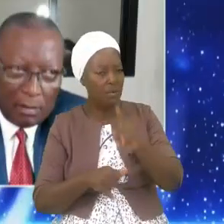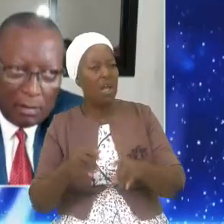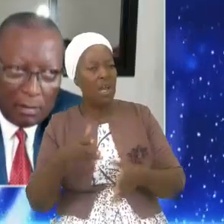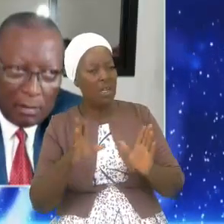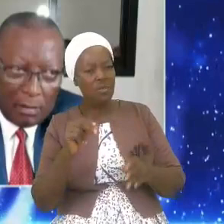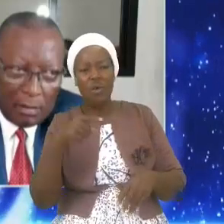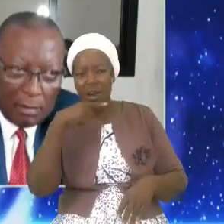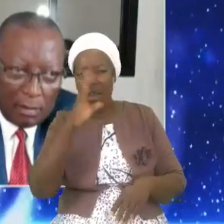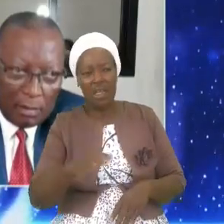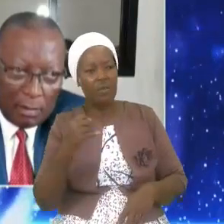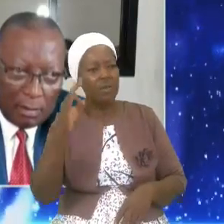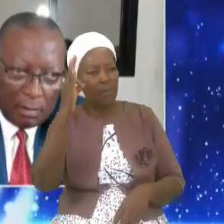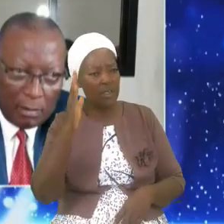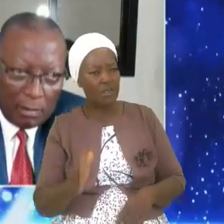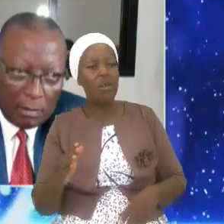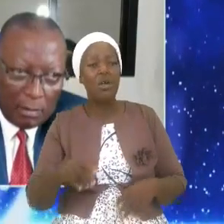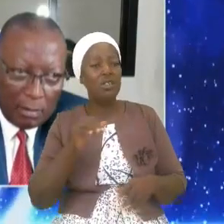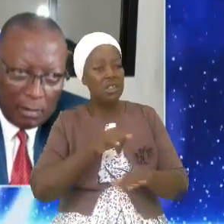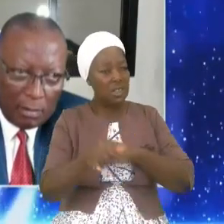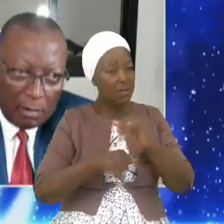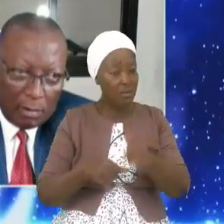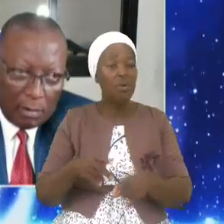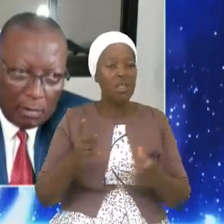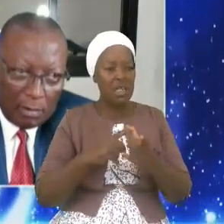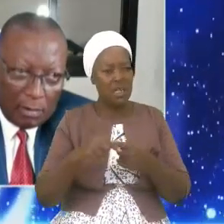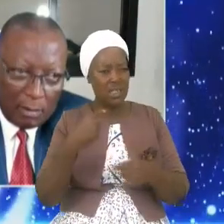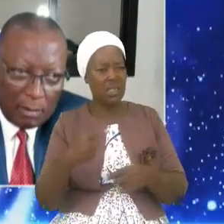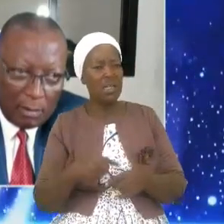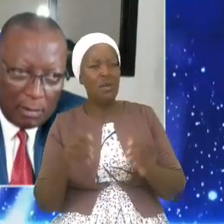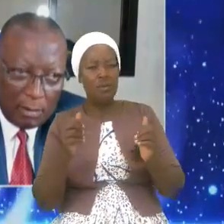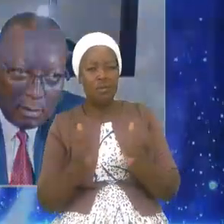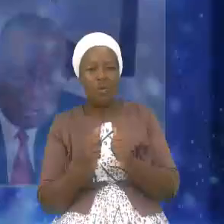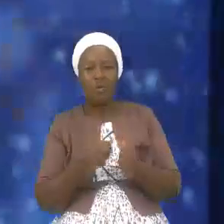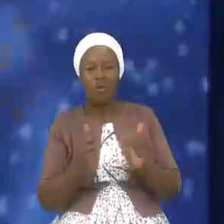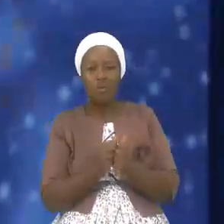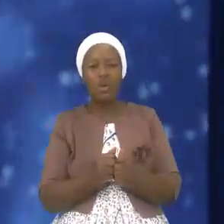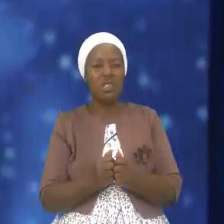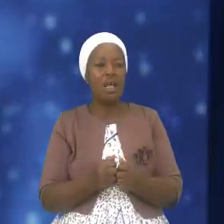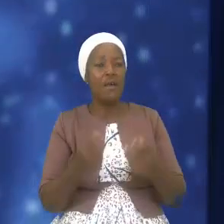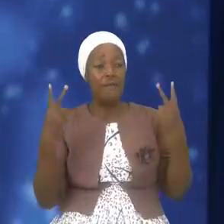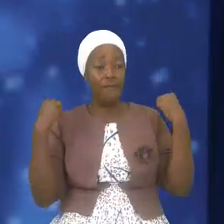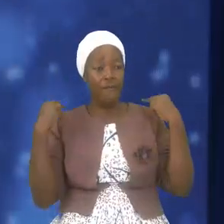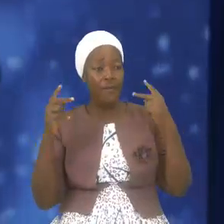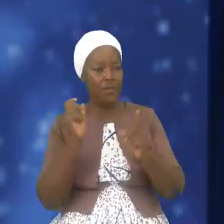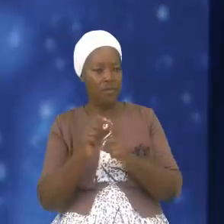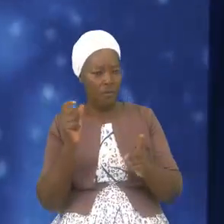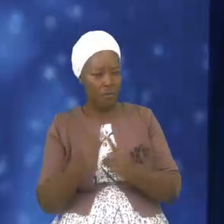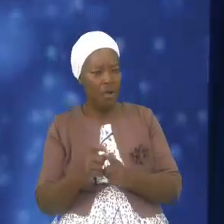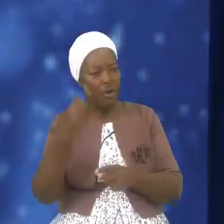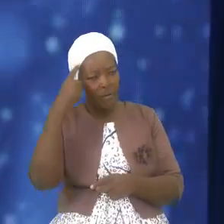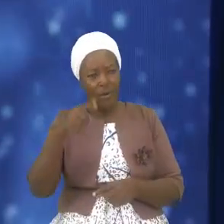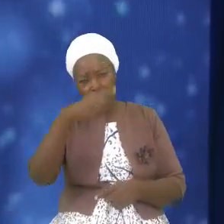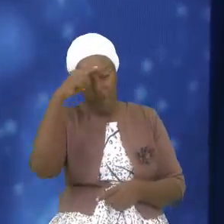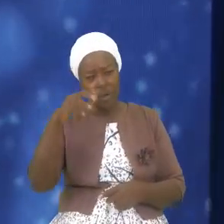says, with vain words, for because of these things cometh the wrath of God upon